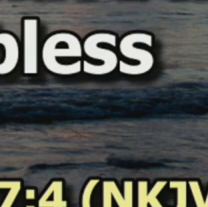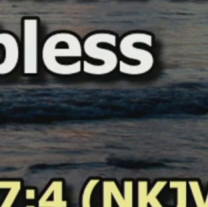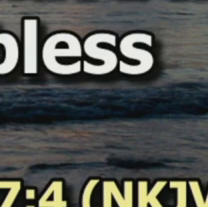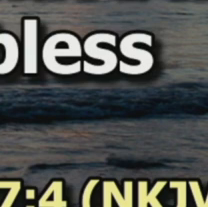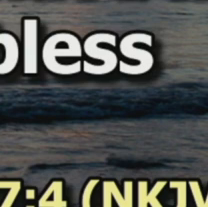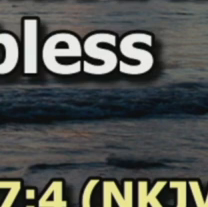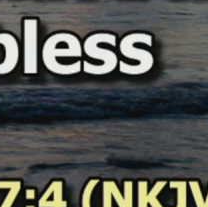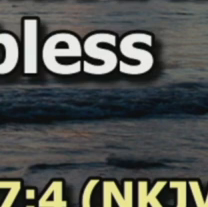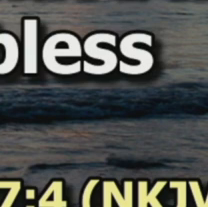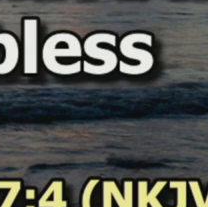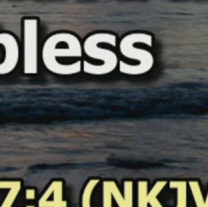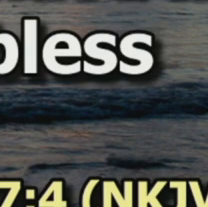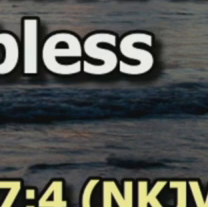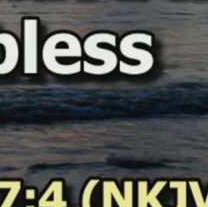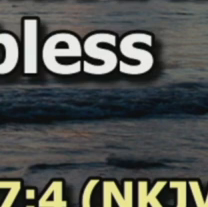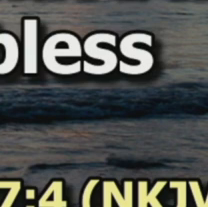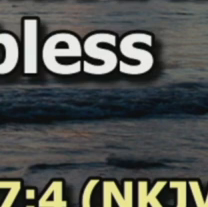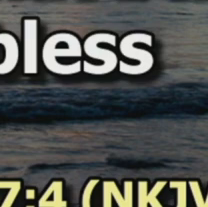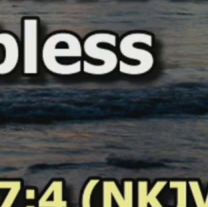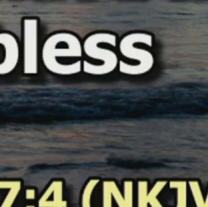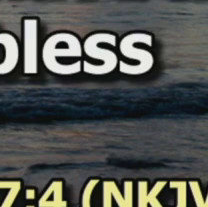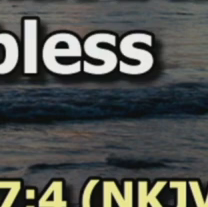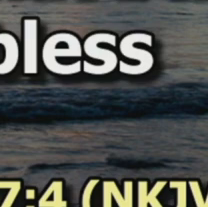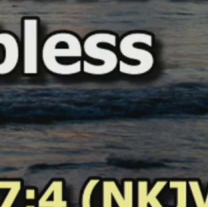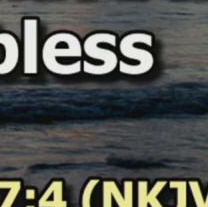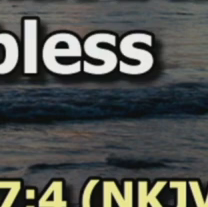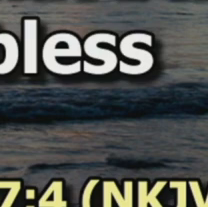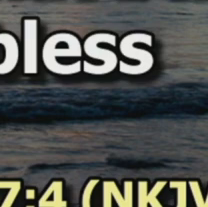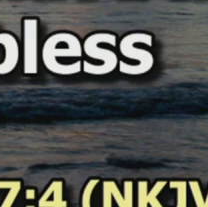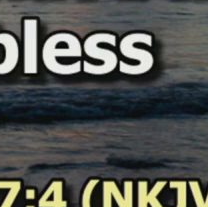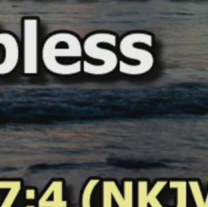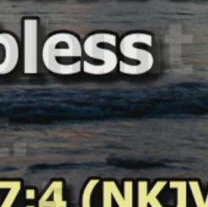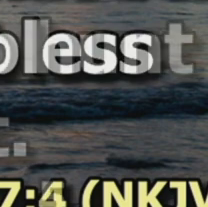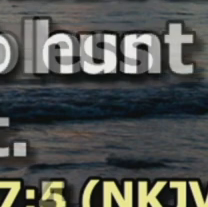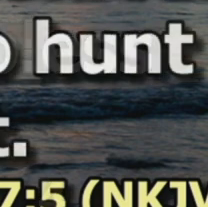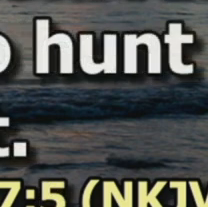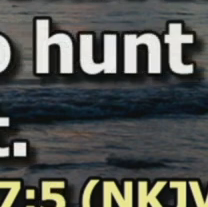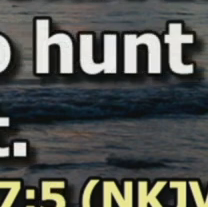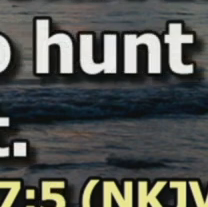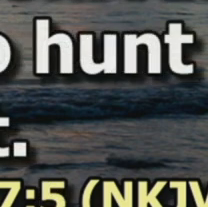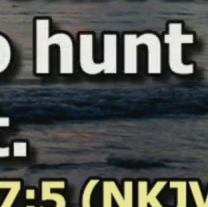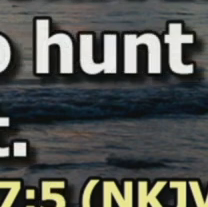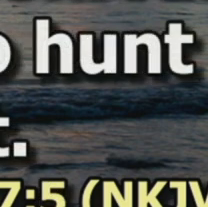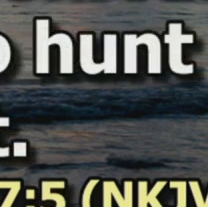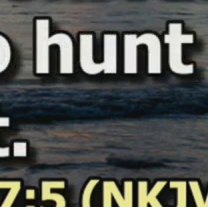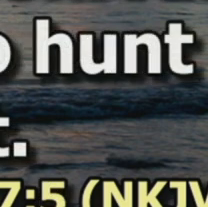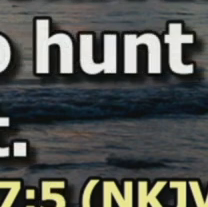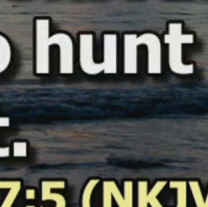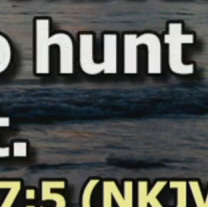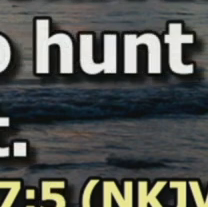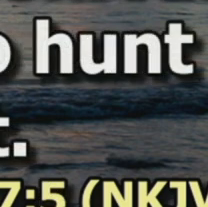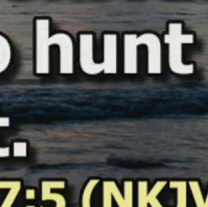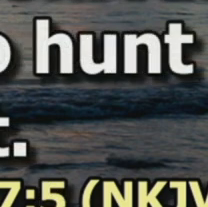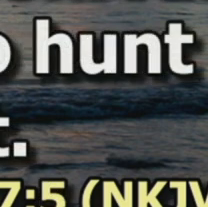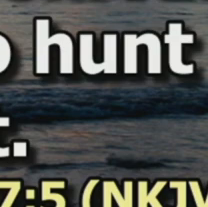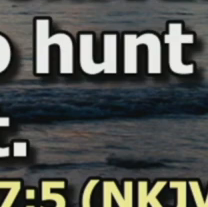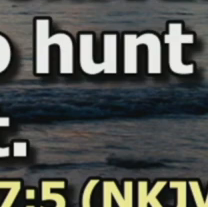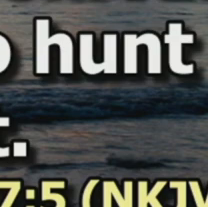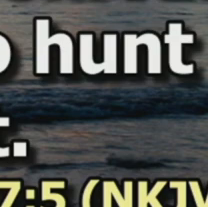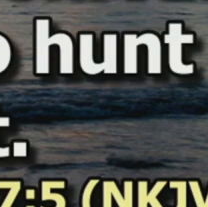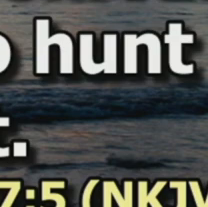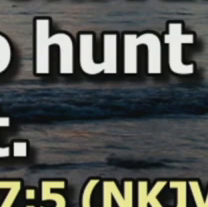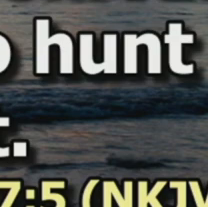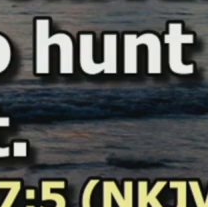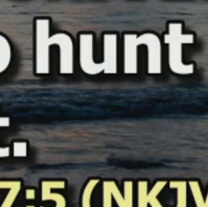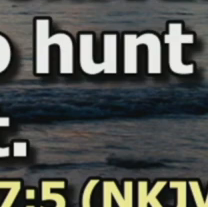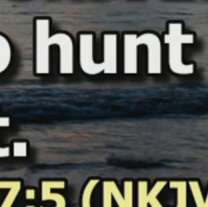me that I may eat, that my soul may bless you before I die. Bwana Yesu asifiwe. That's what